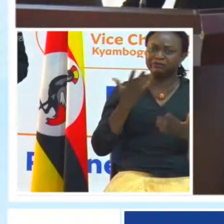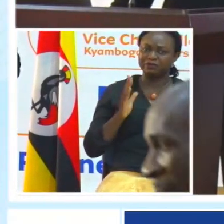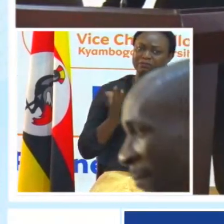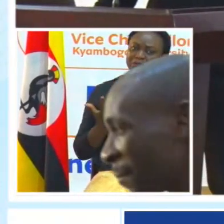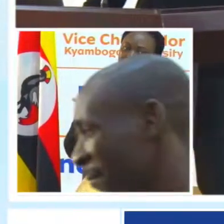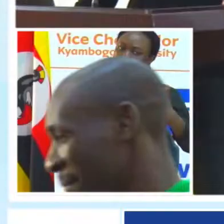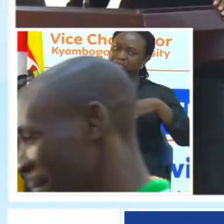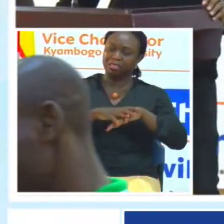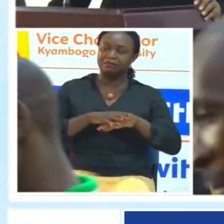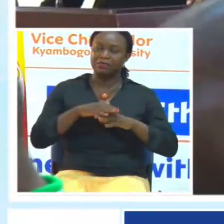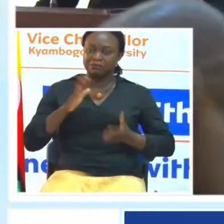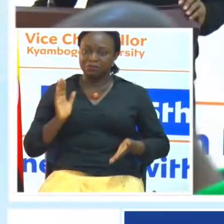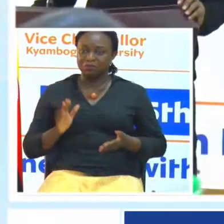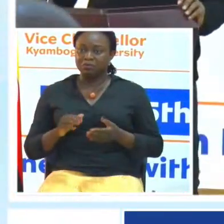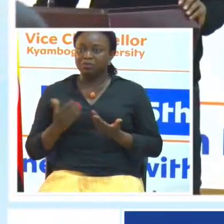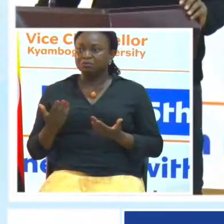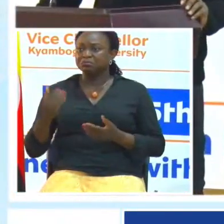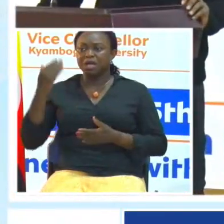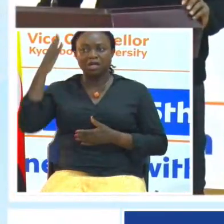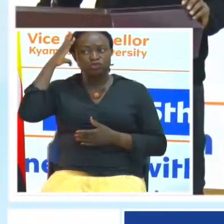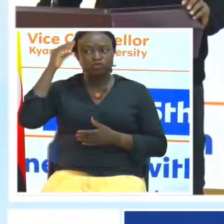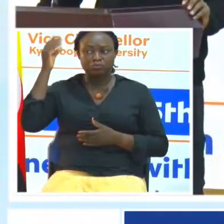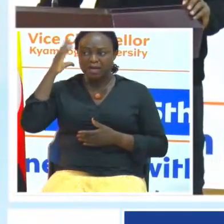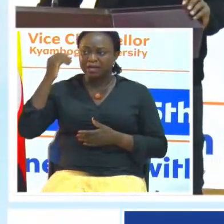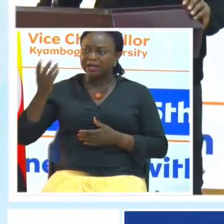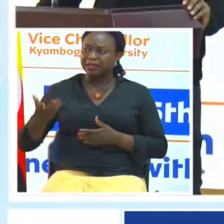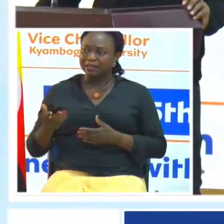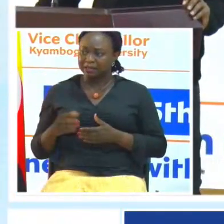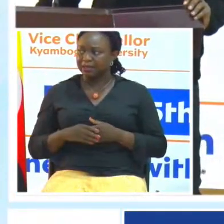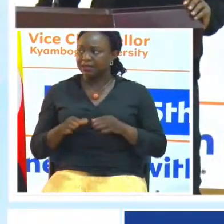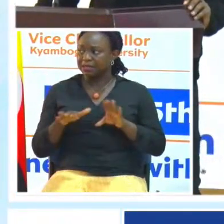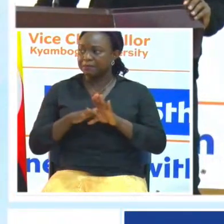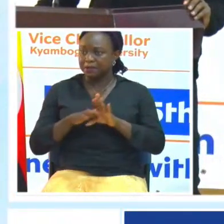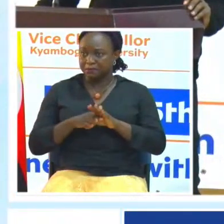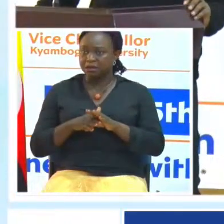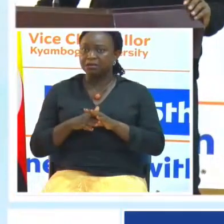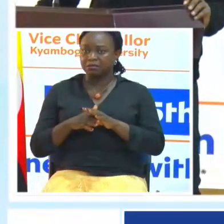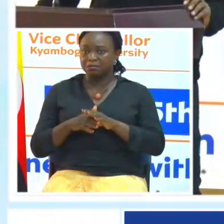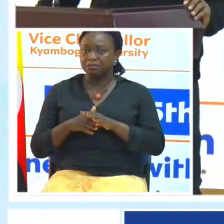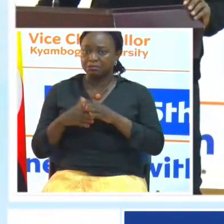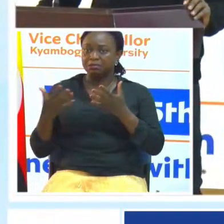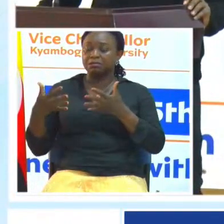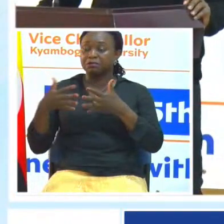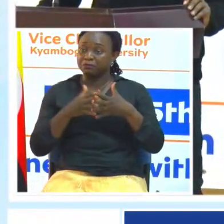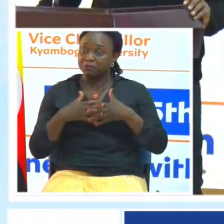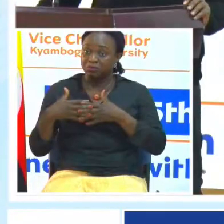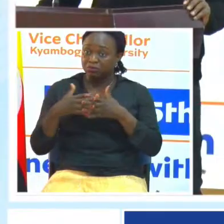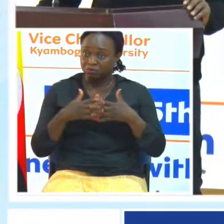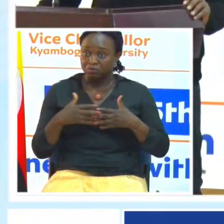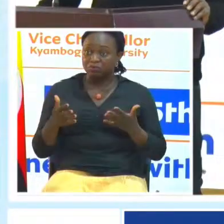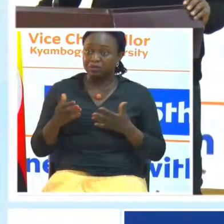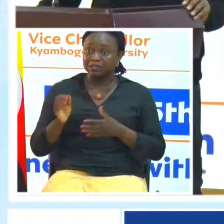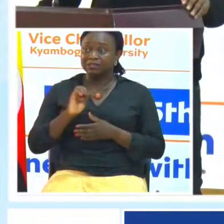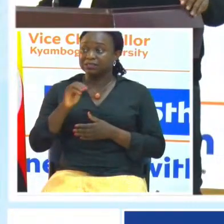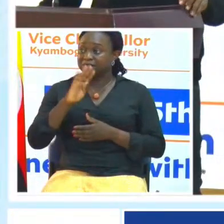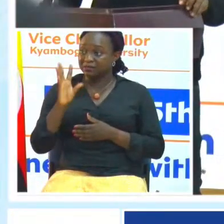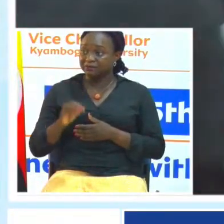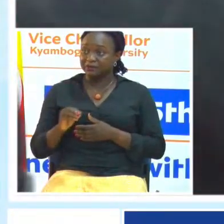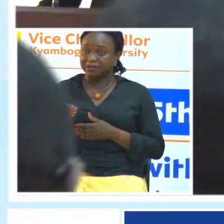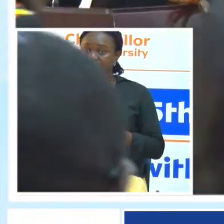integrated. Somalia is the, I think, newest membership country in East African communities,